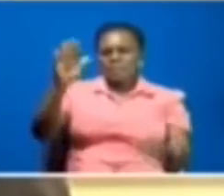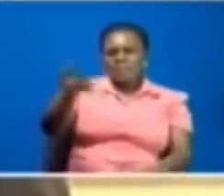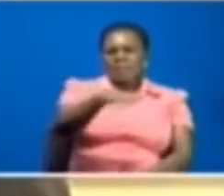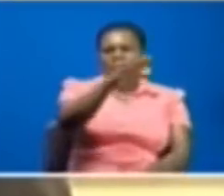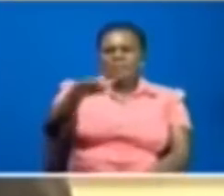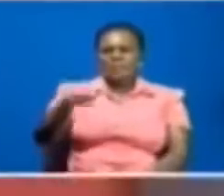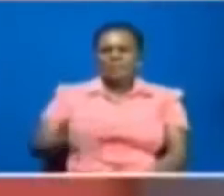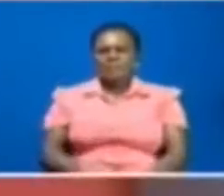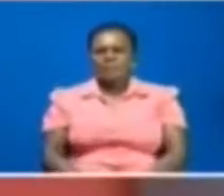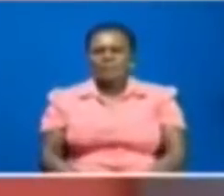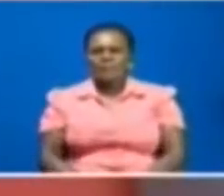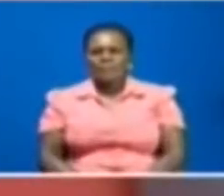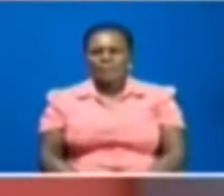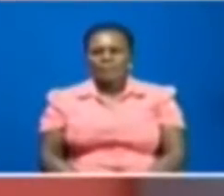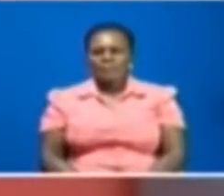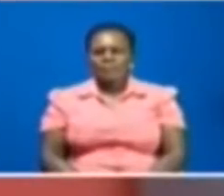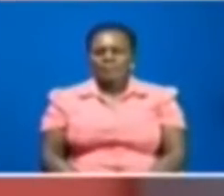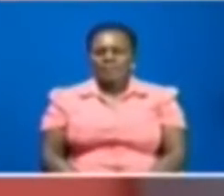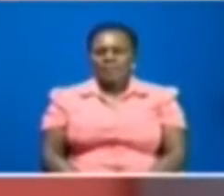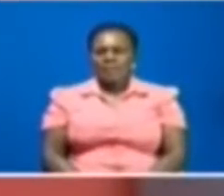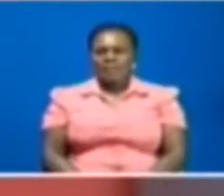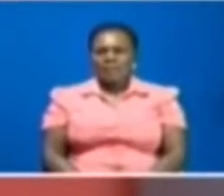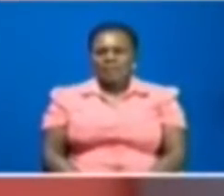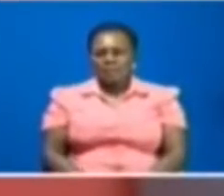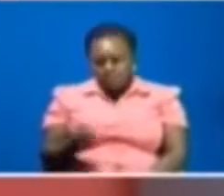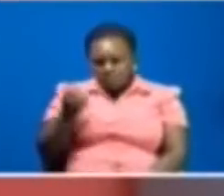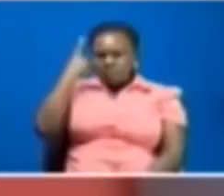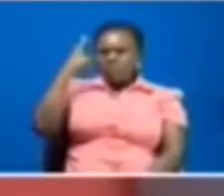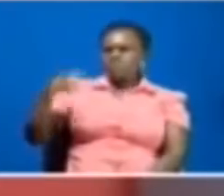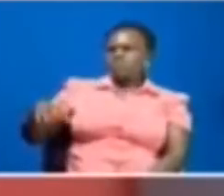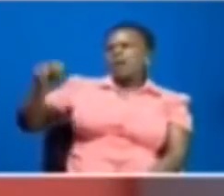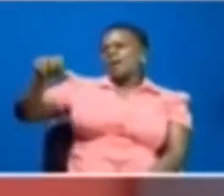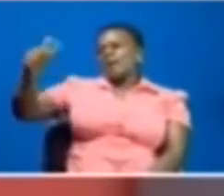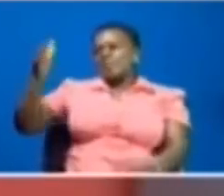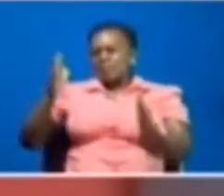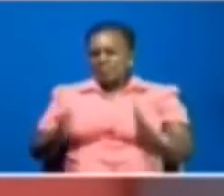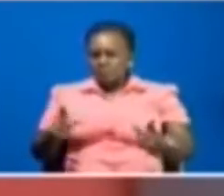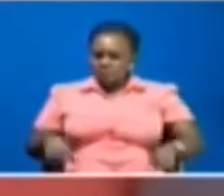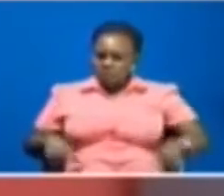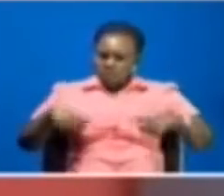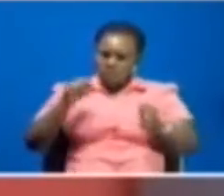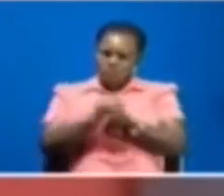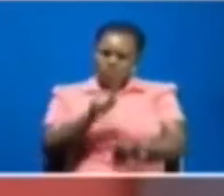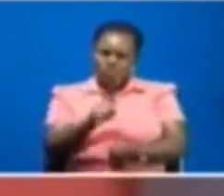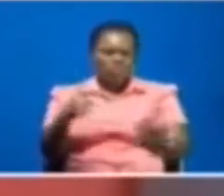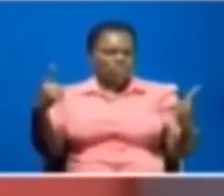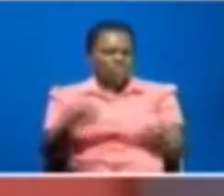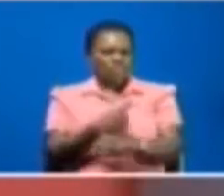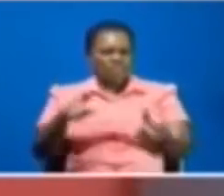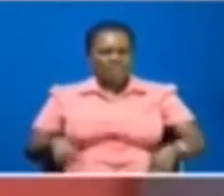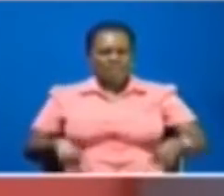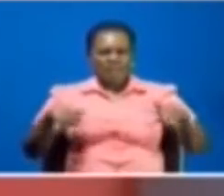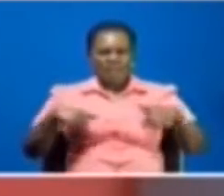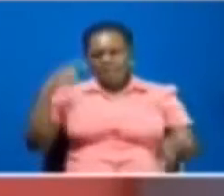Parliament. Now imagine discovering as an adult that another person has been living an entirely different life with